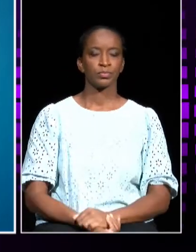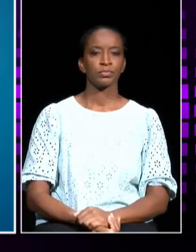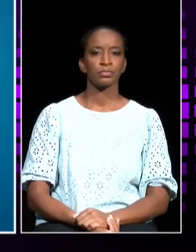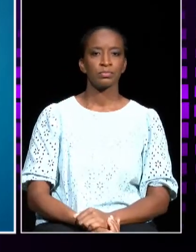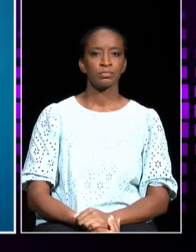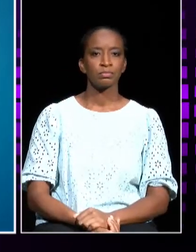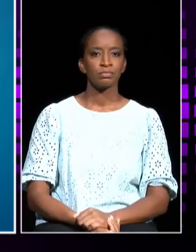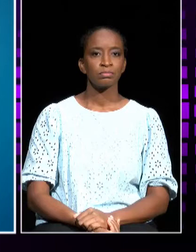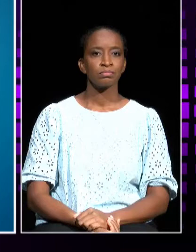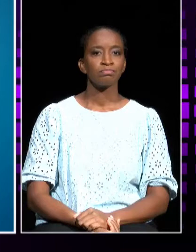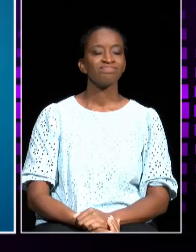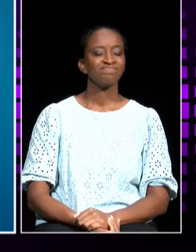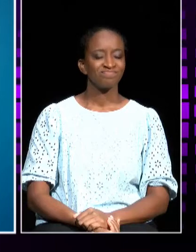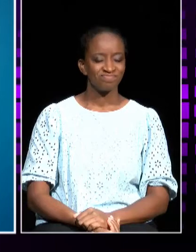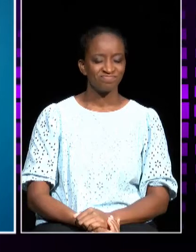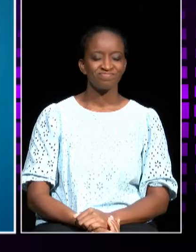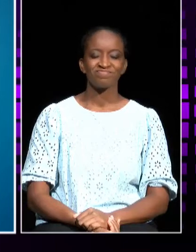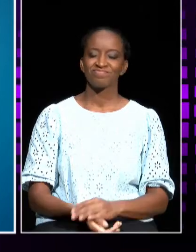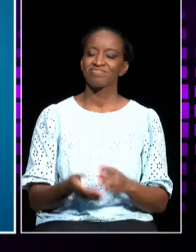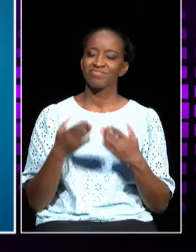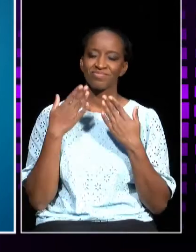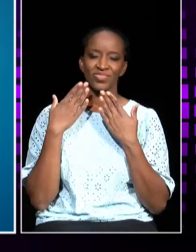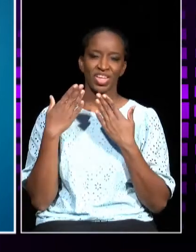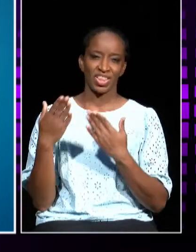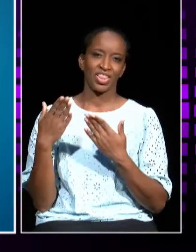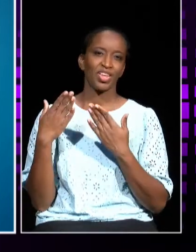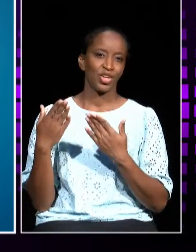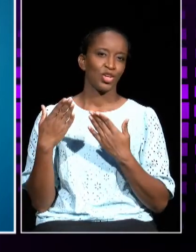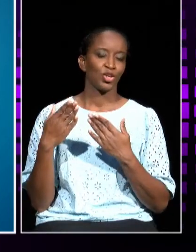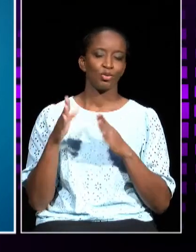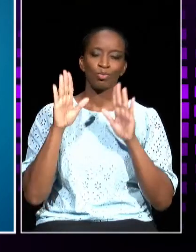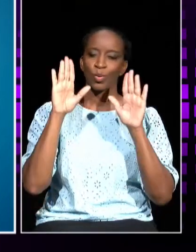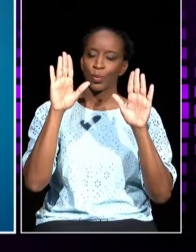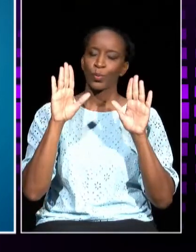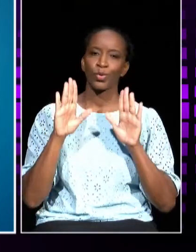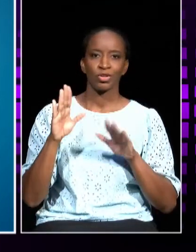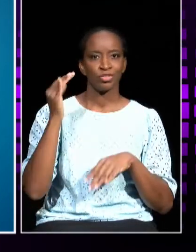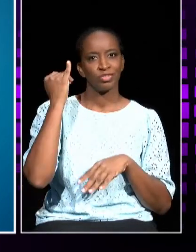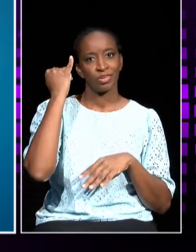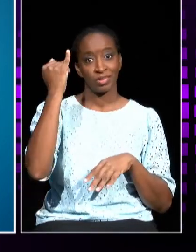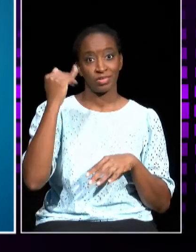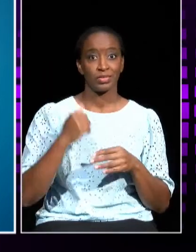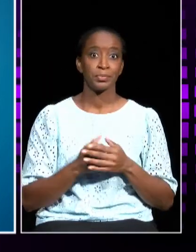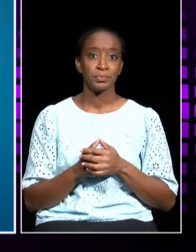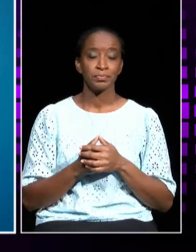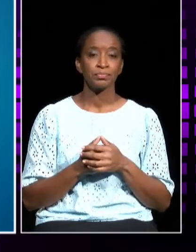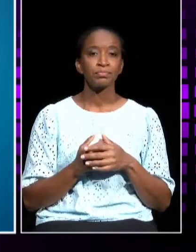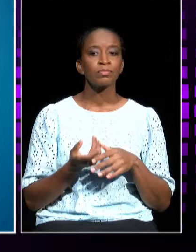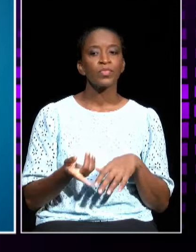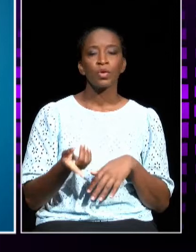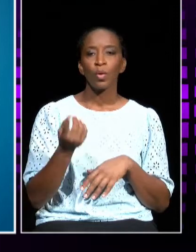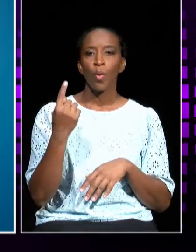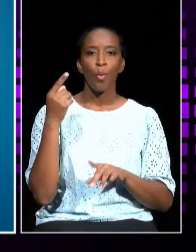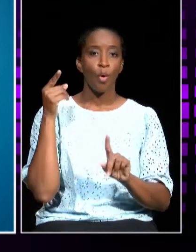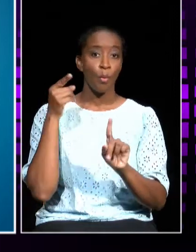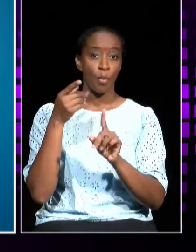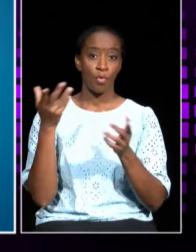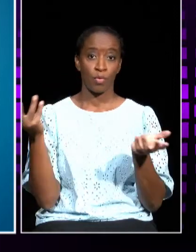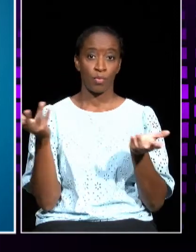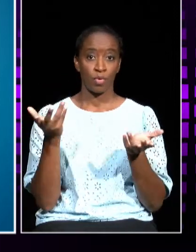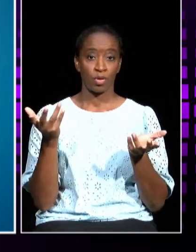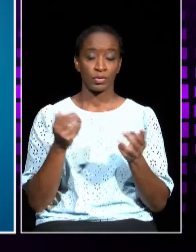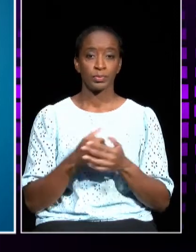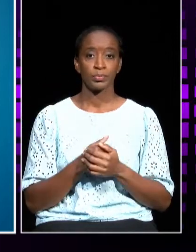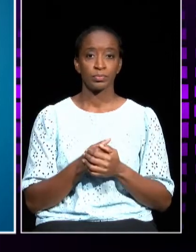Brilliant. Thank you, Ashley, for that intervention. And one of the points there that was raised is the usefulness, or maybe the